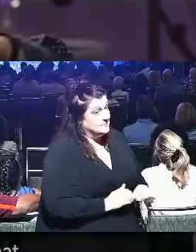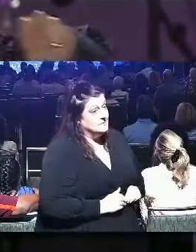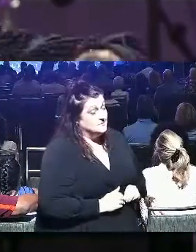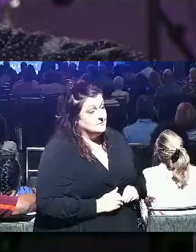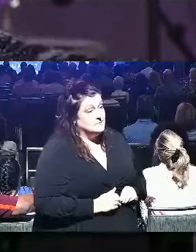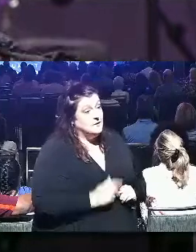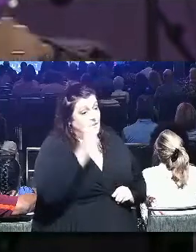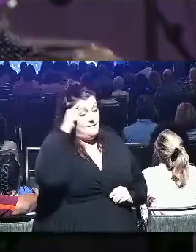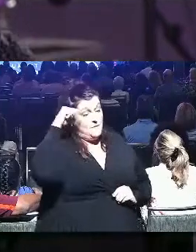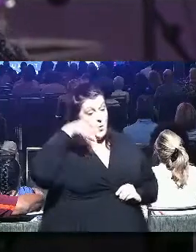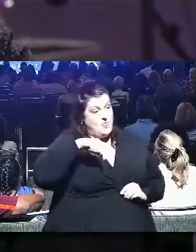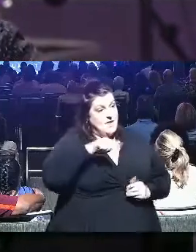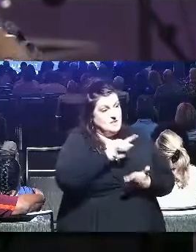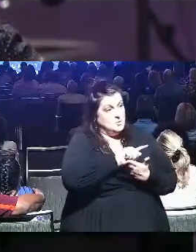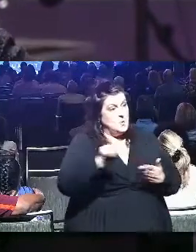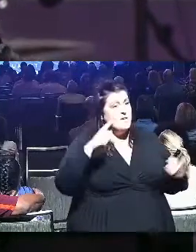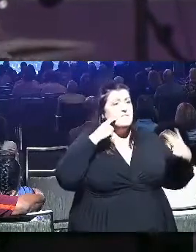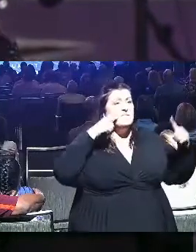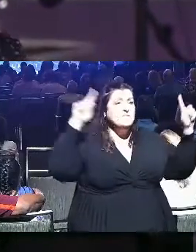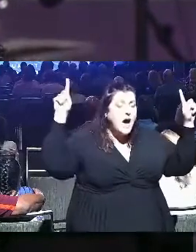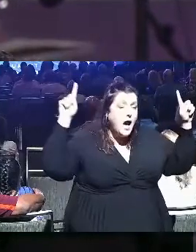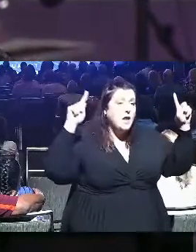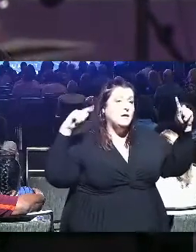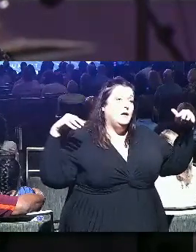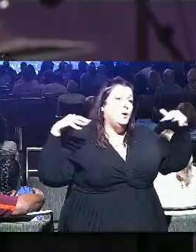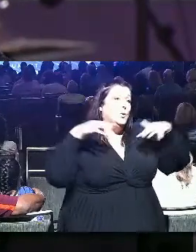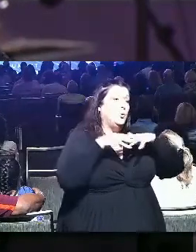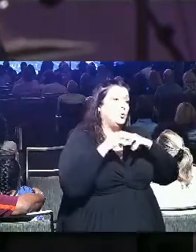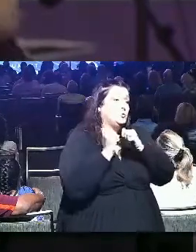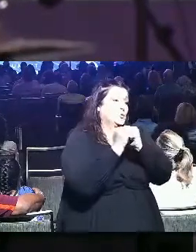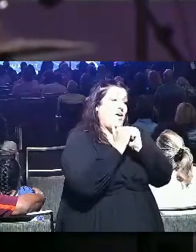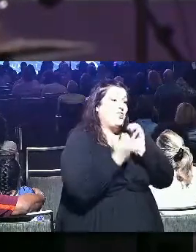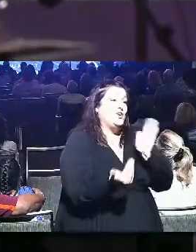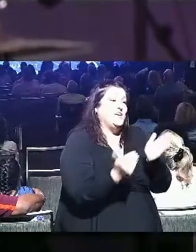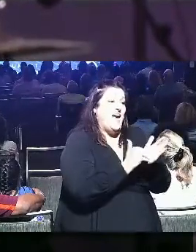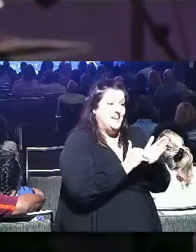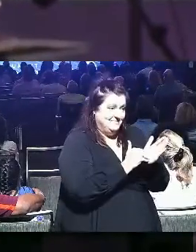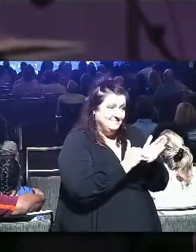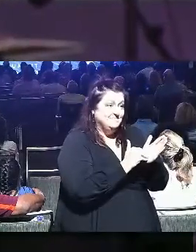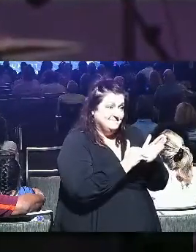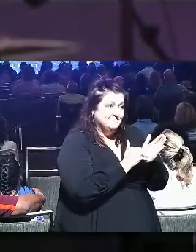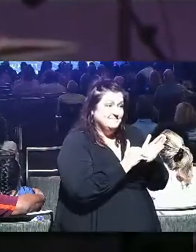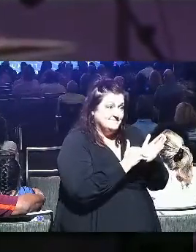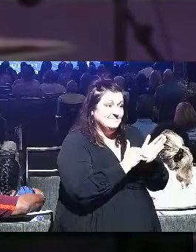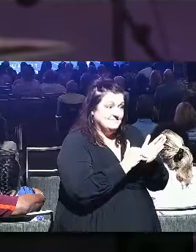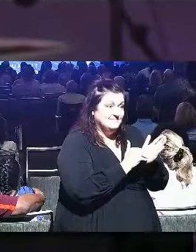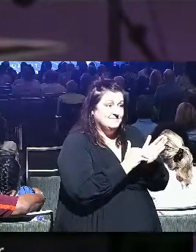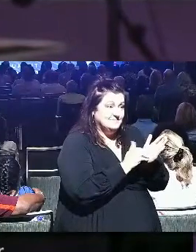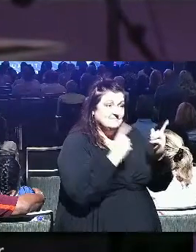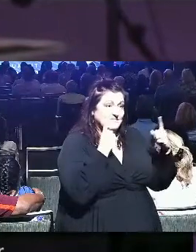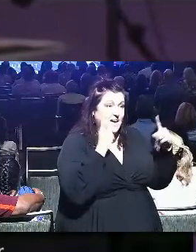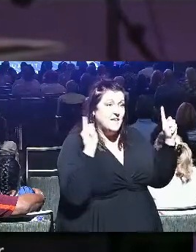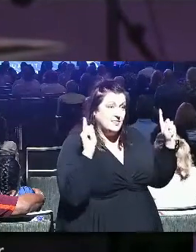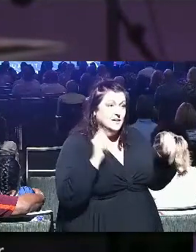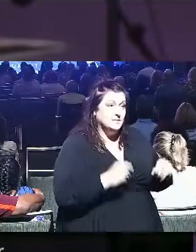week, finally we came and sat down at the supper table.